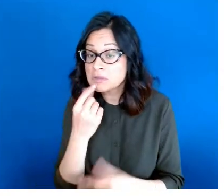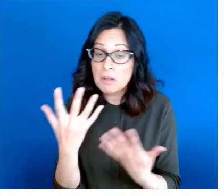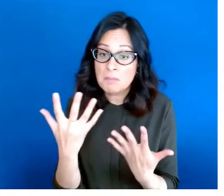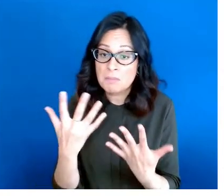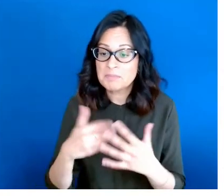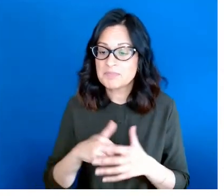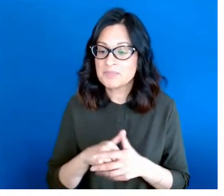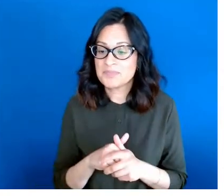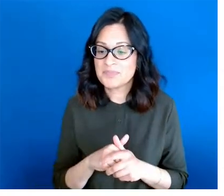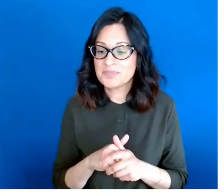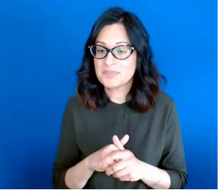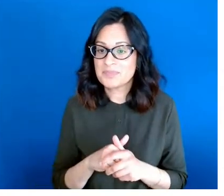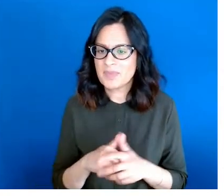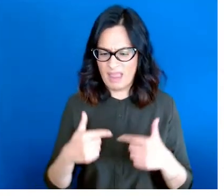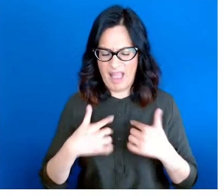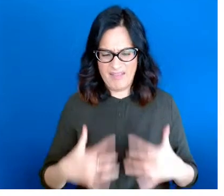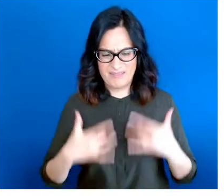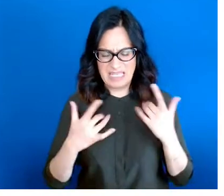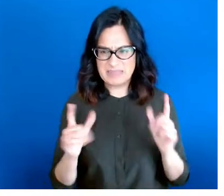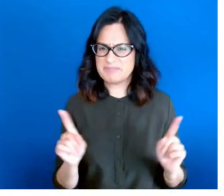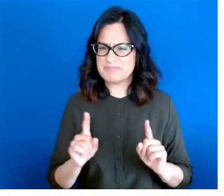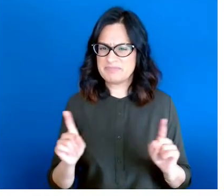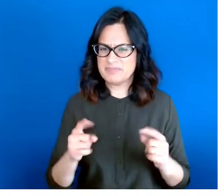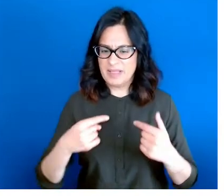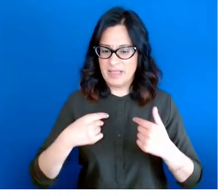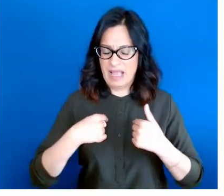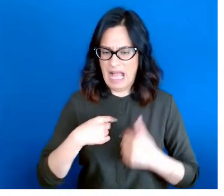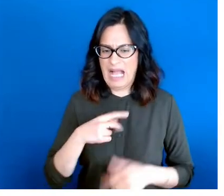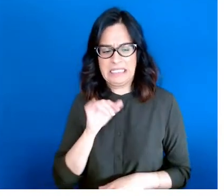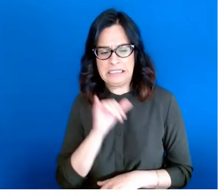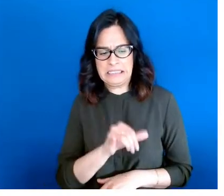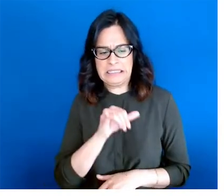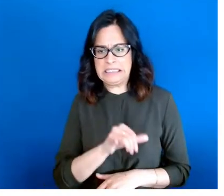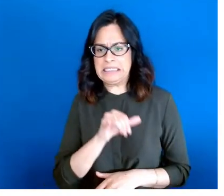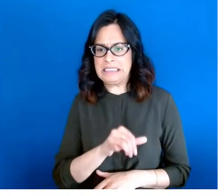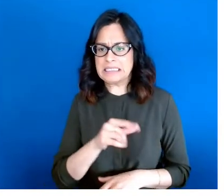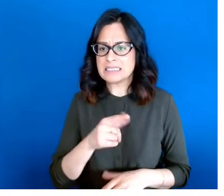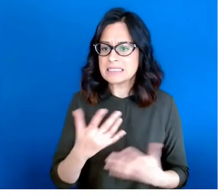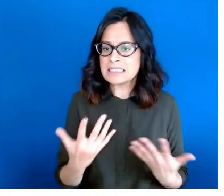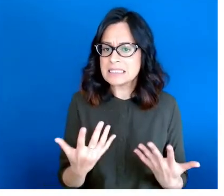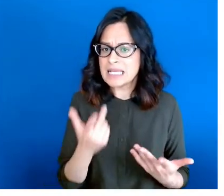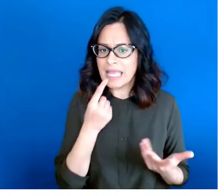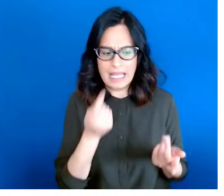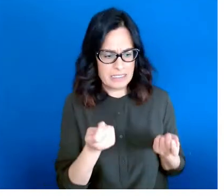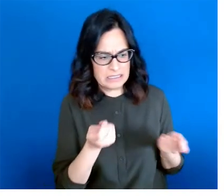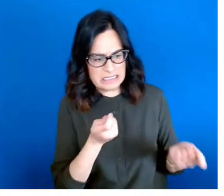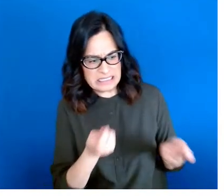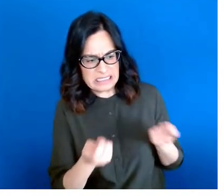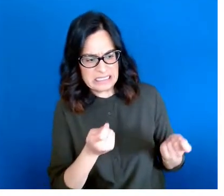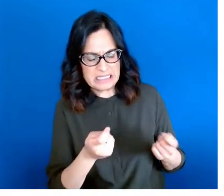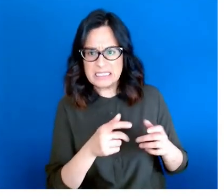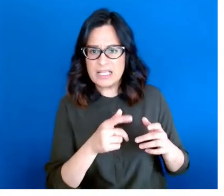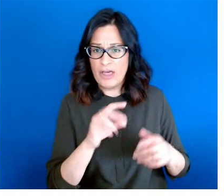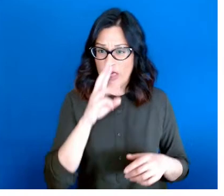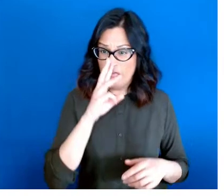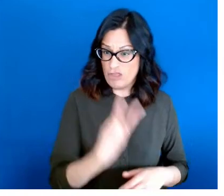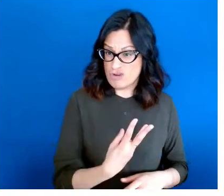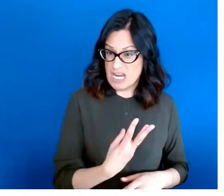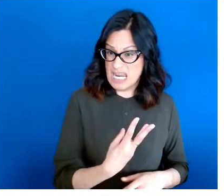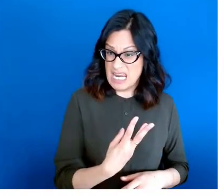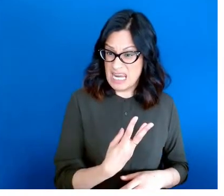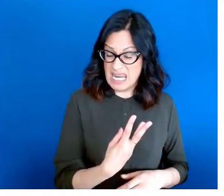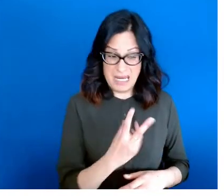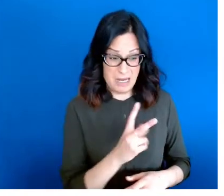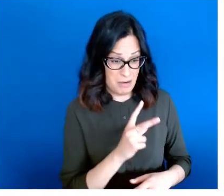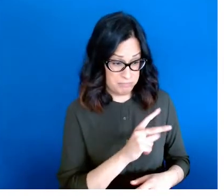I don't feel that I would have my doubts whether you would manage to do nasal douching on a 3-year-old.